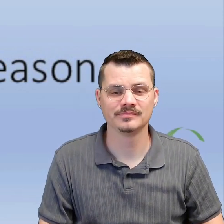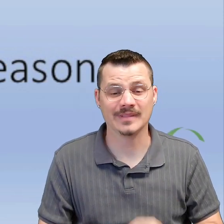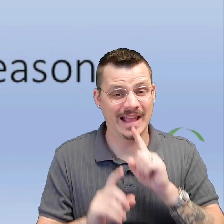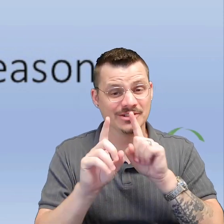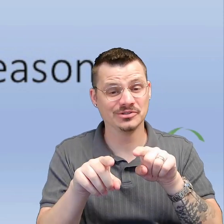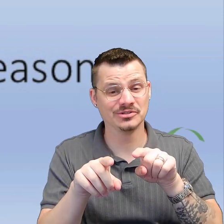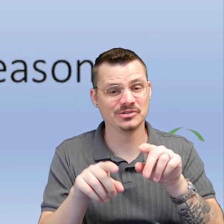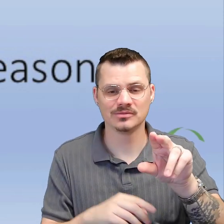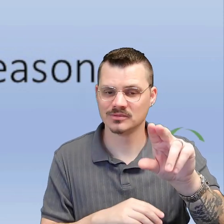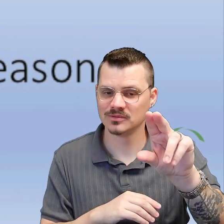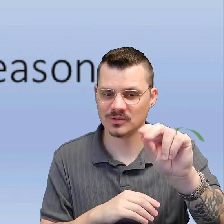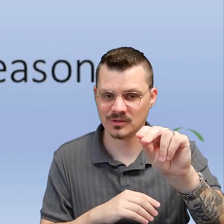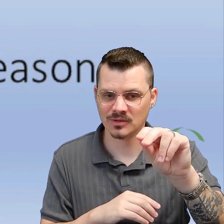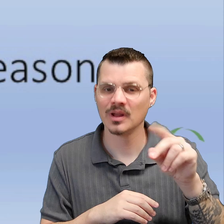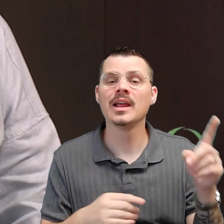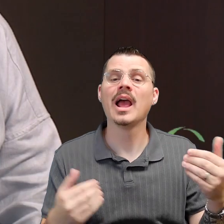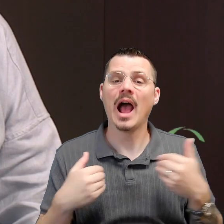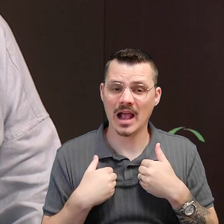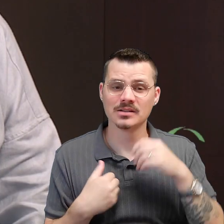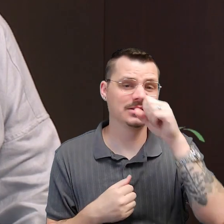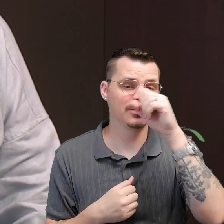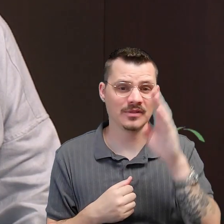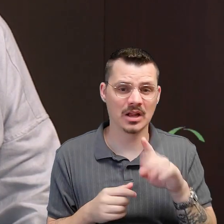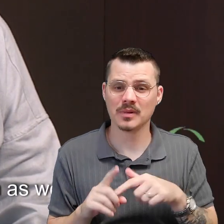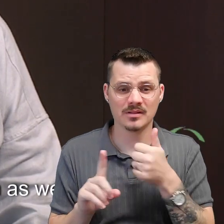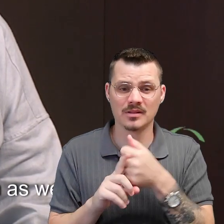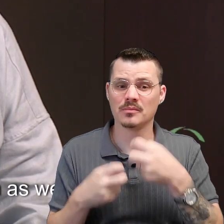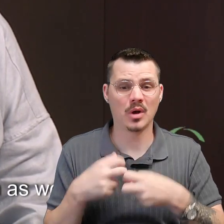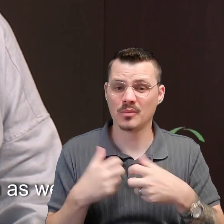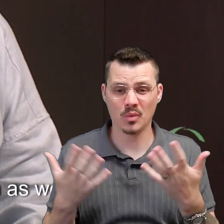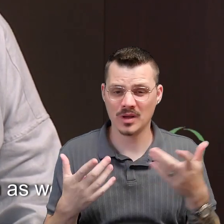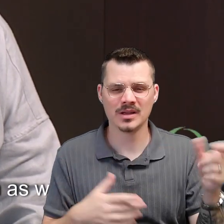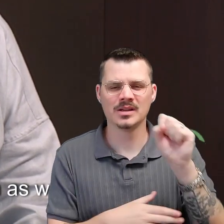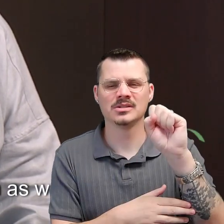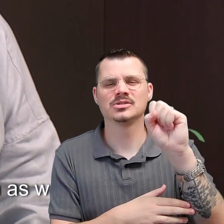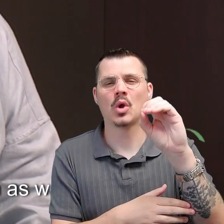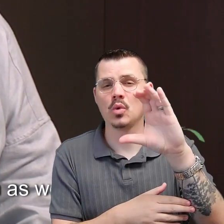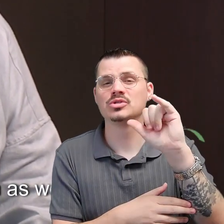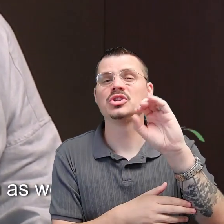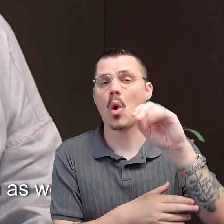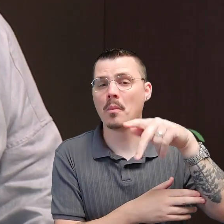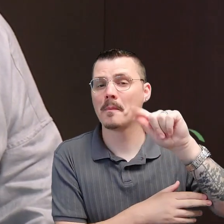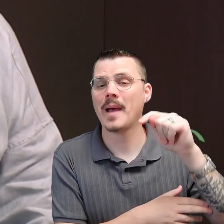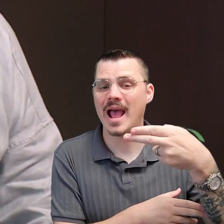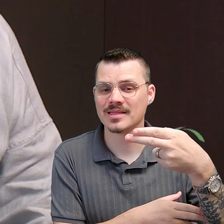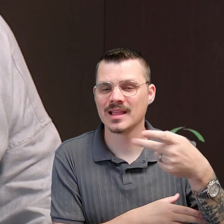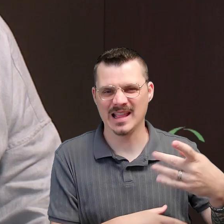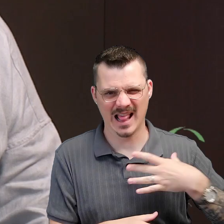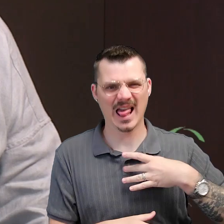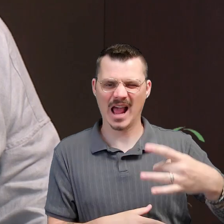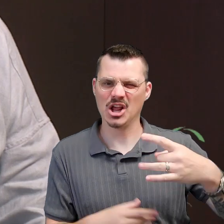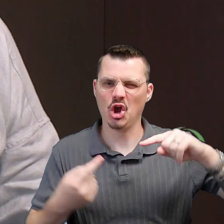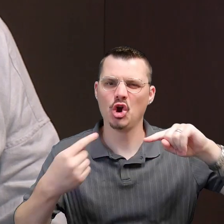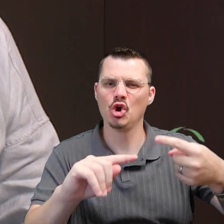The answer is no. He had schizophrenia. That wasn't the problem. The problem was that he was a sociopath as well. He liked